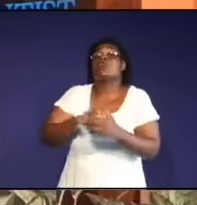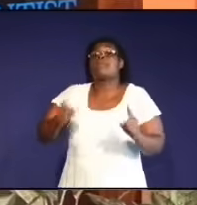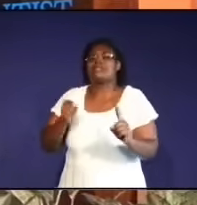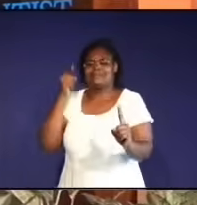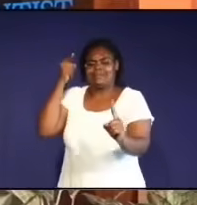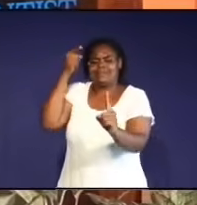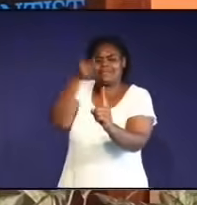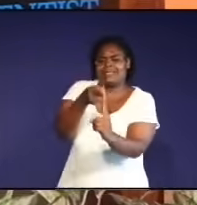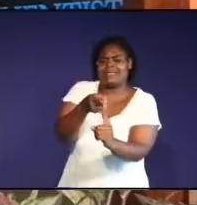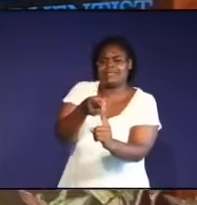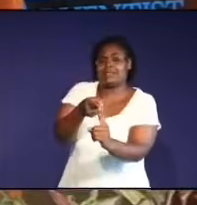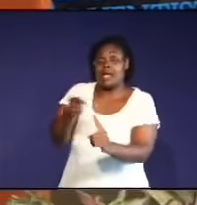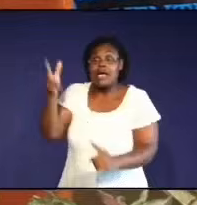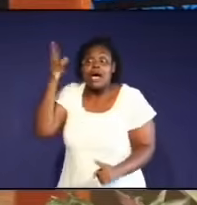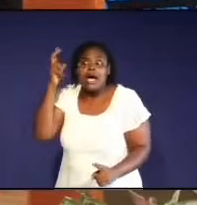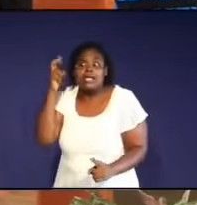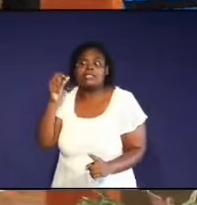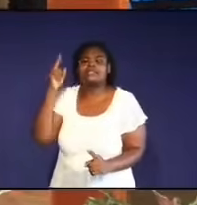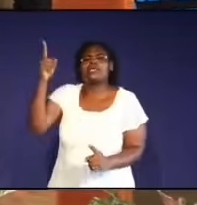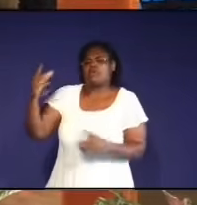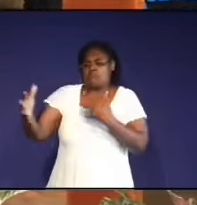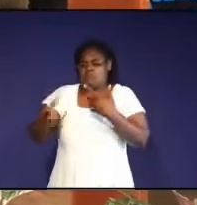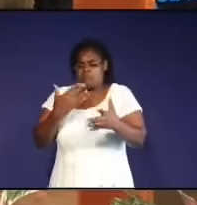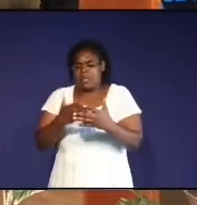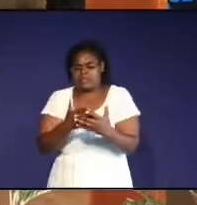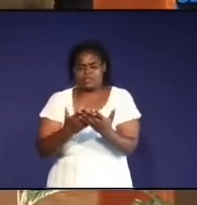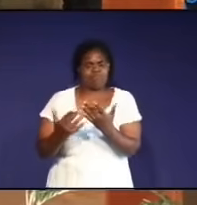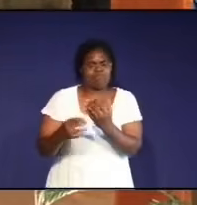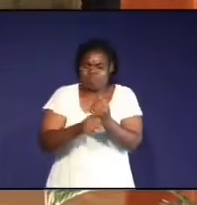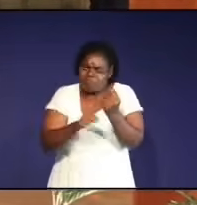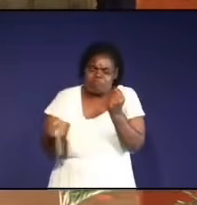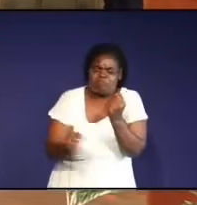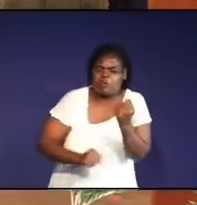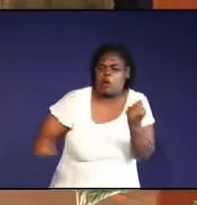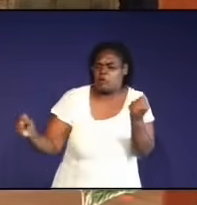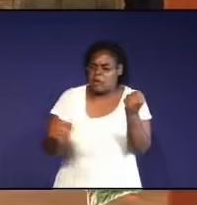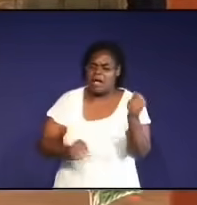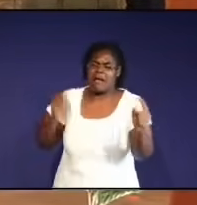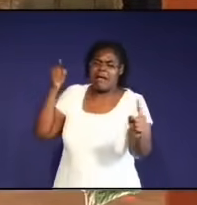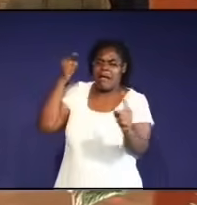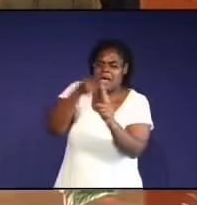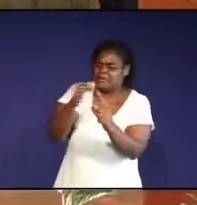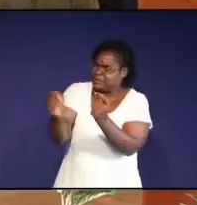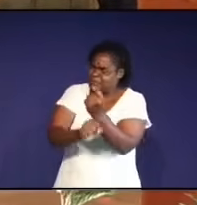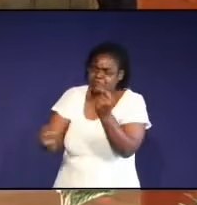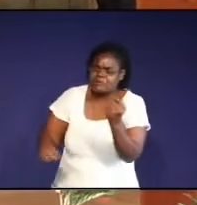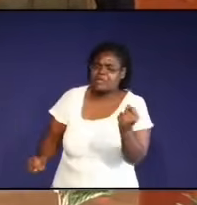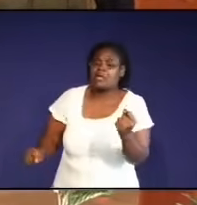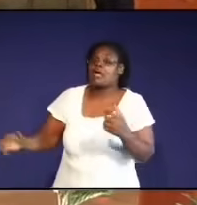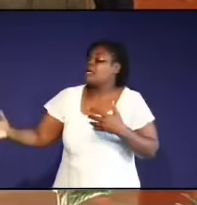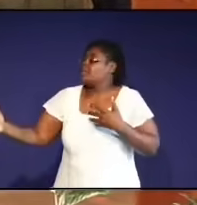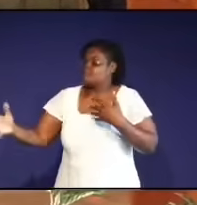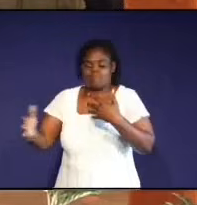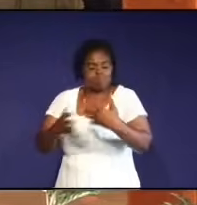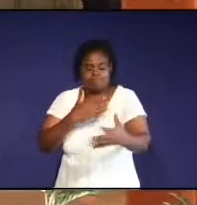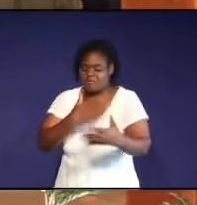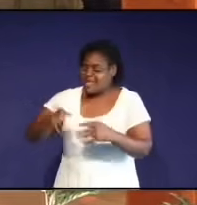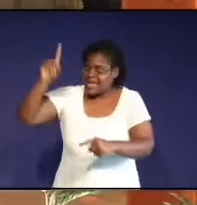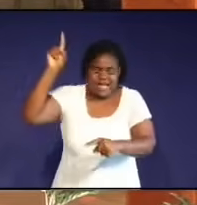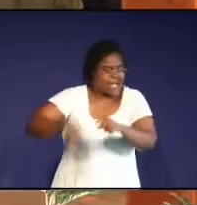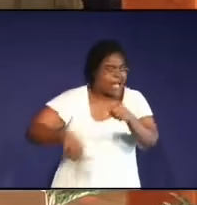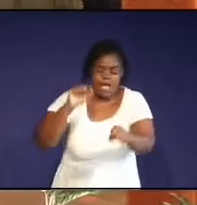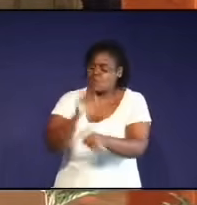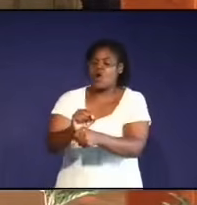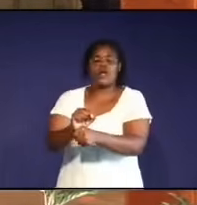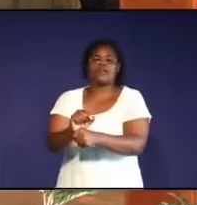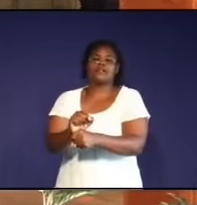you listening to me? And no matter how long that until lasts for, the two of you can't produce a